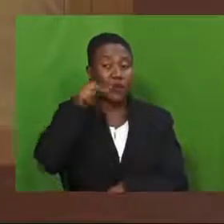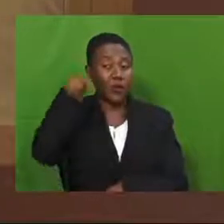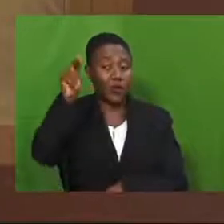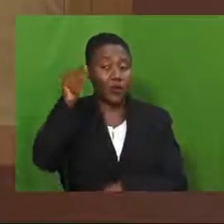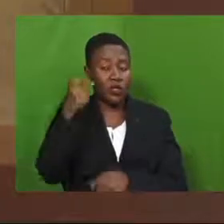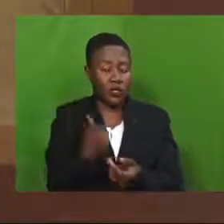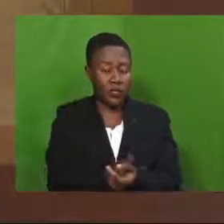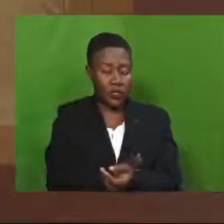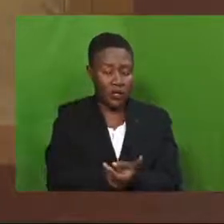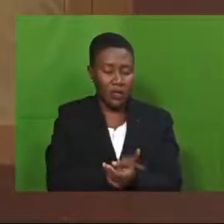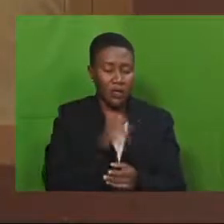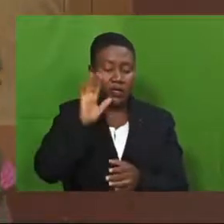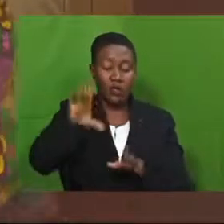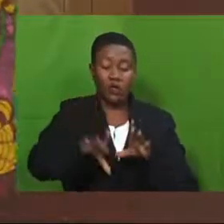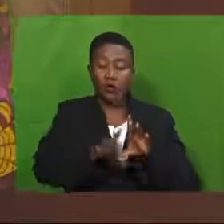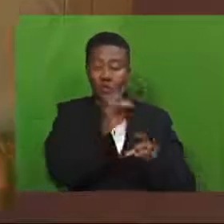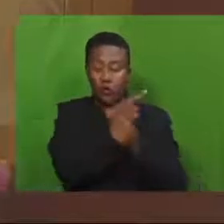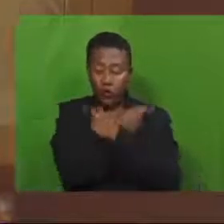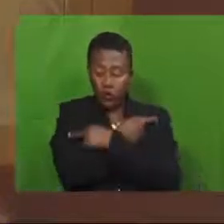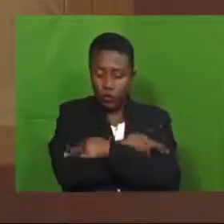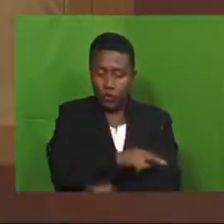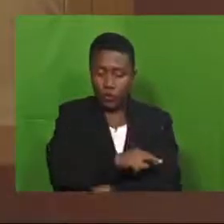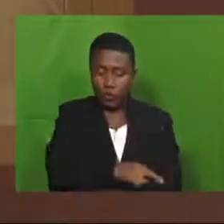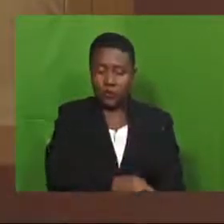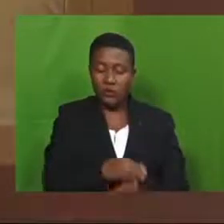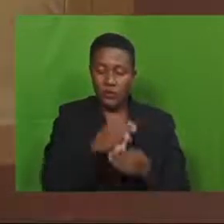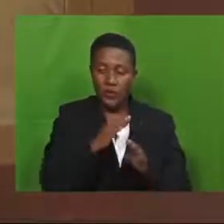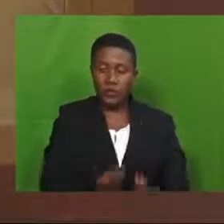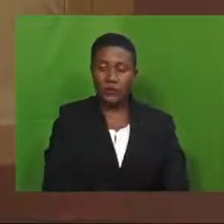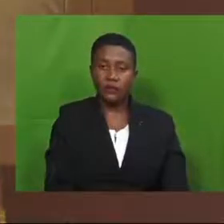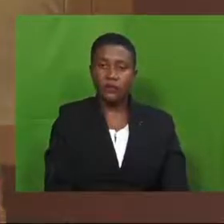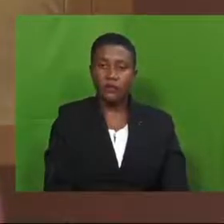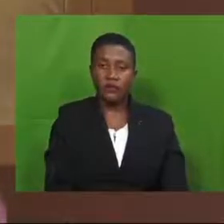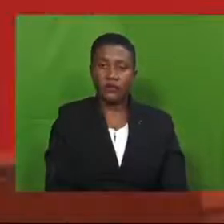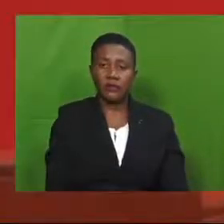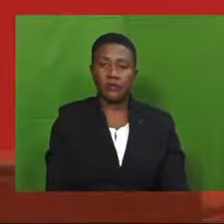his soul rest in peace. Thank you very much. Mr. Speaker.